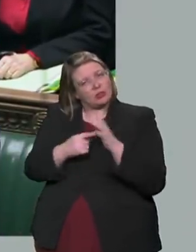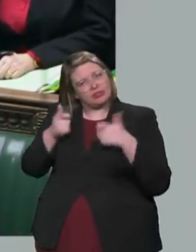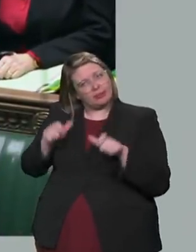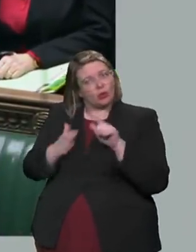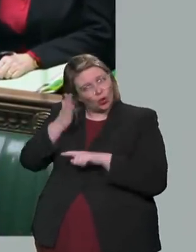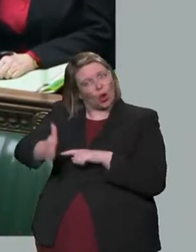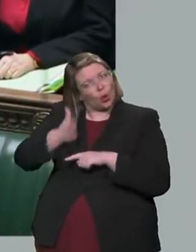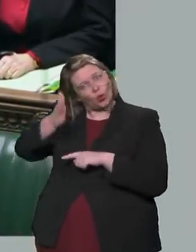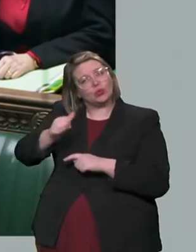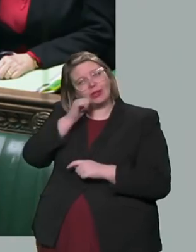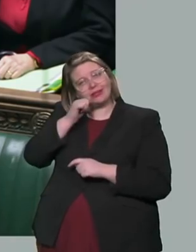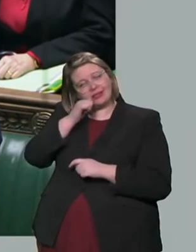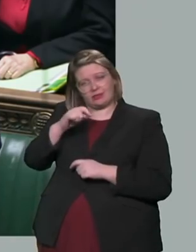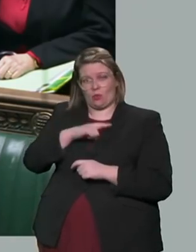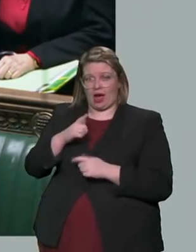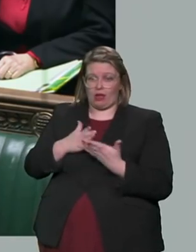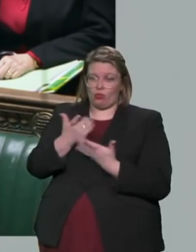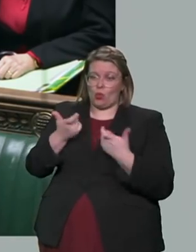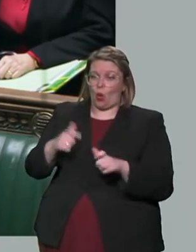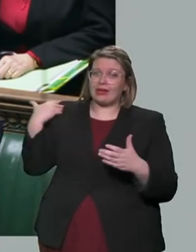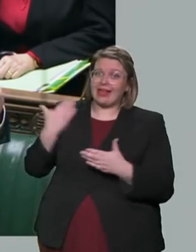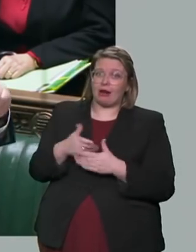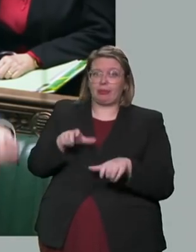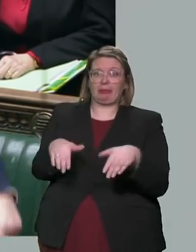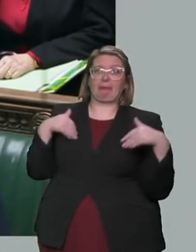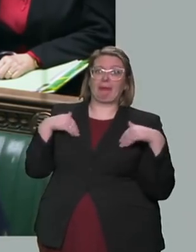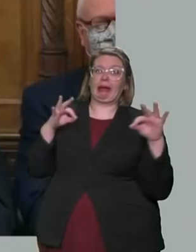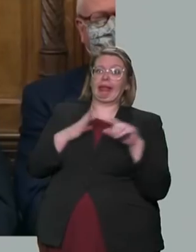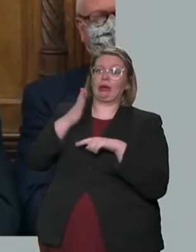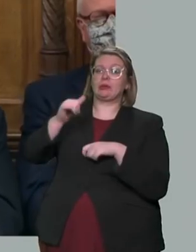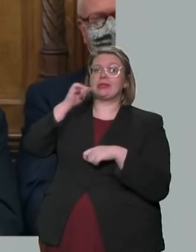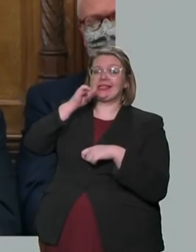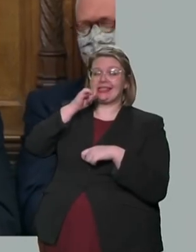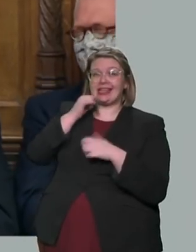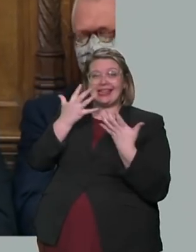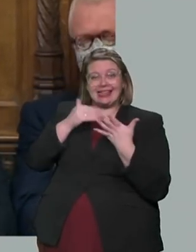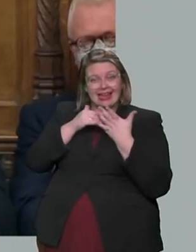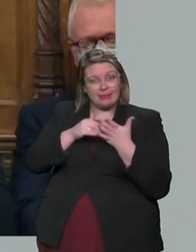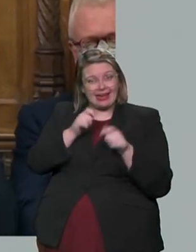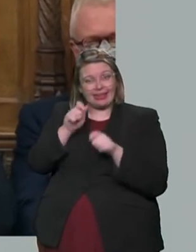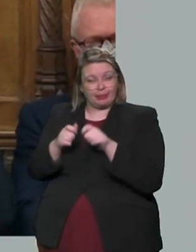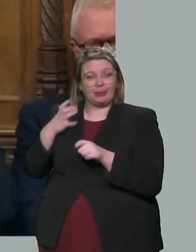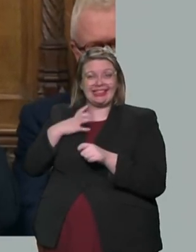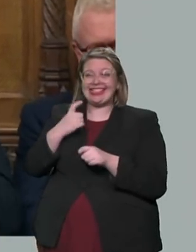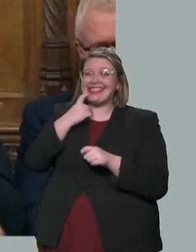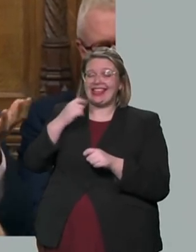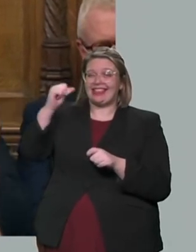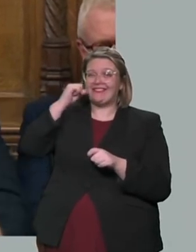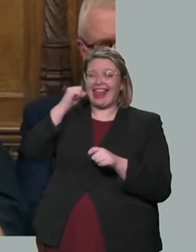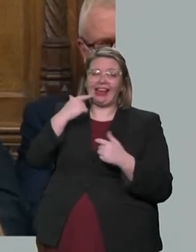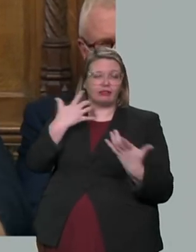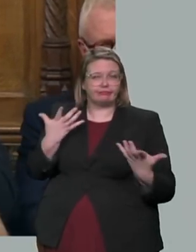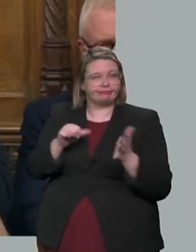dentist, because one of the troubles we've had during lockdown, people haven't been going. 10 million unfilled fillings, I'm told, Mr.